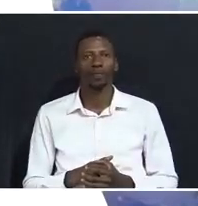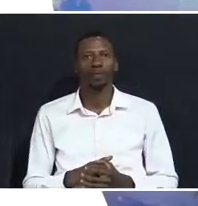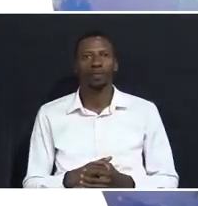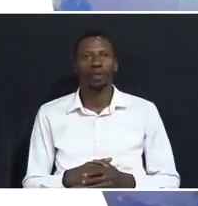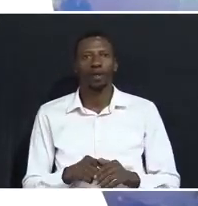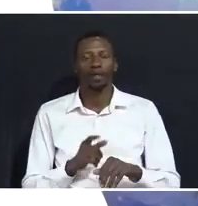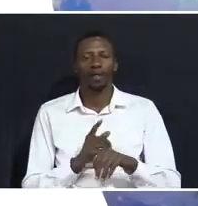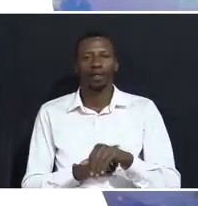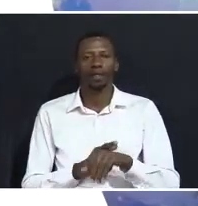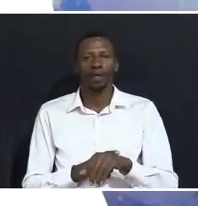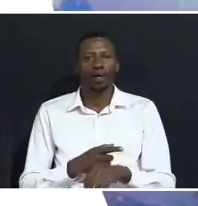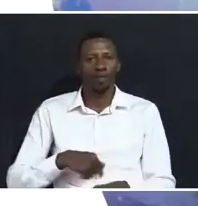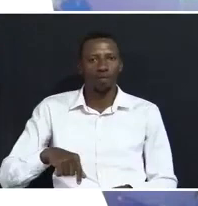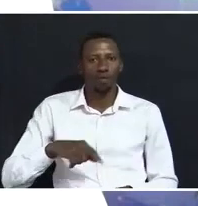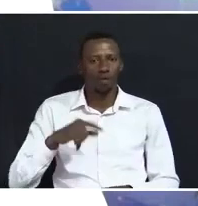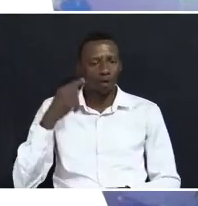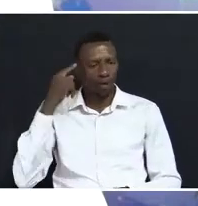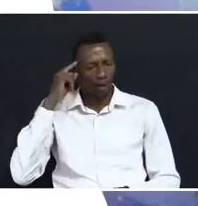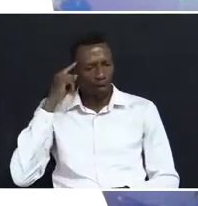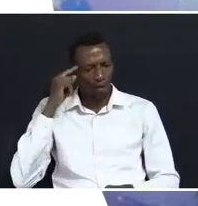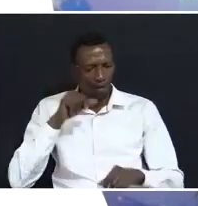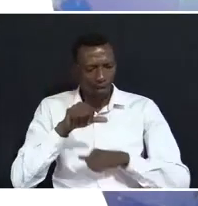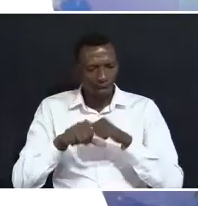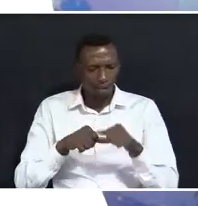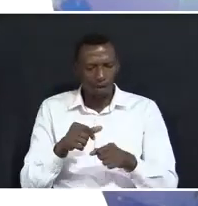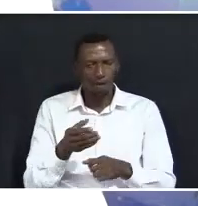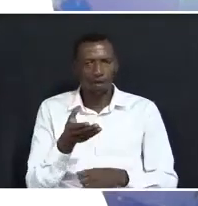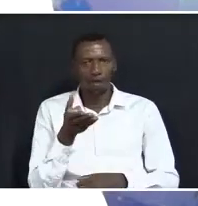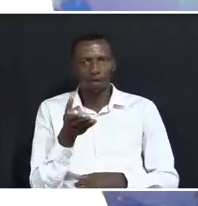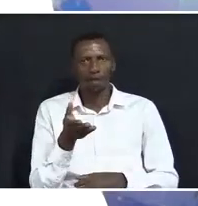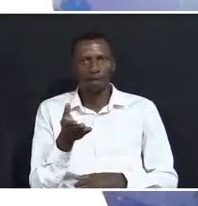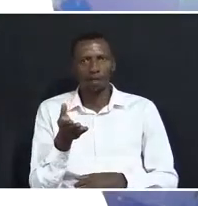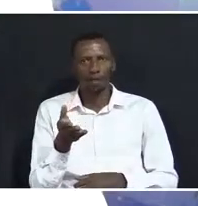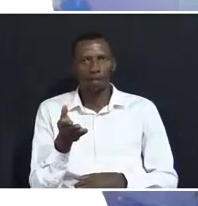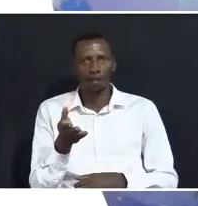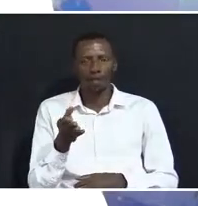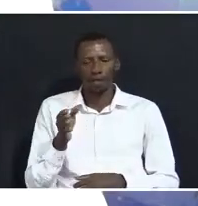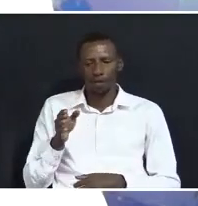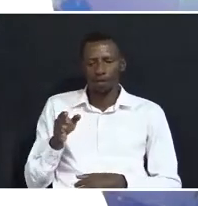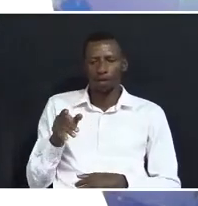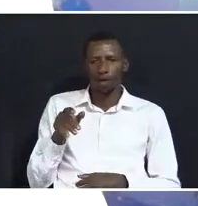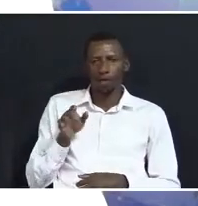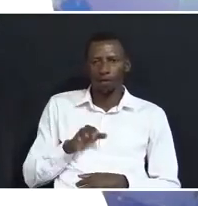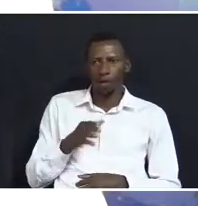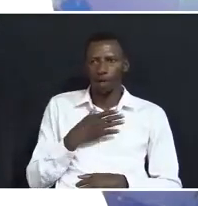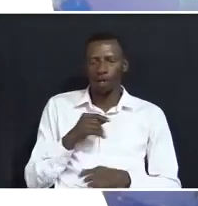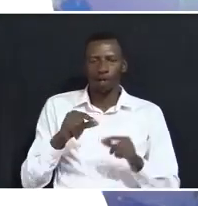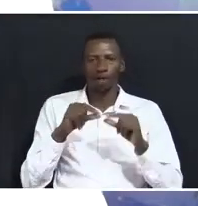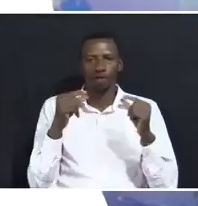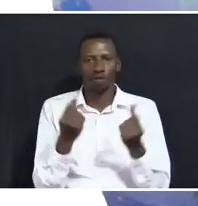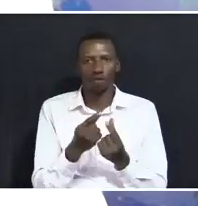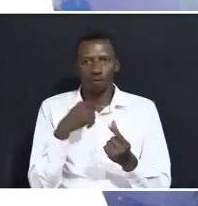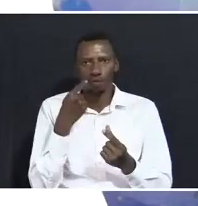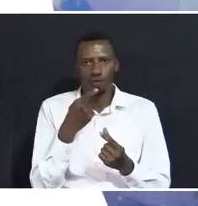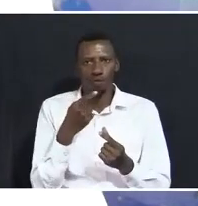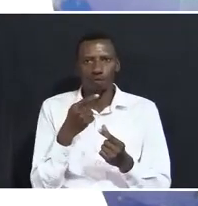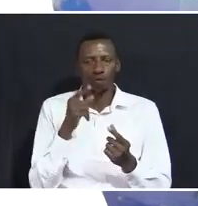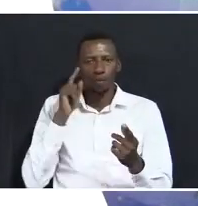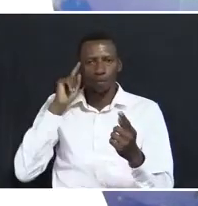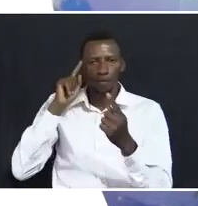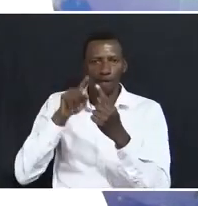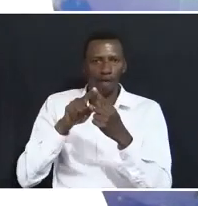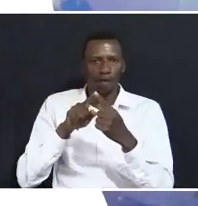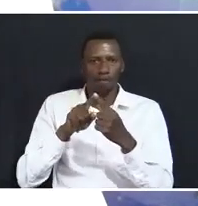as we think about this lady and the group who are intentional on